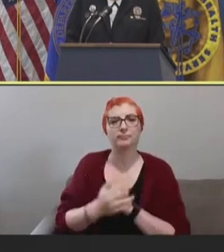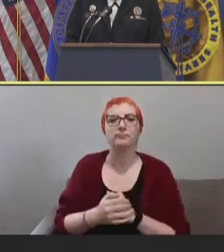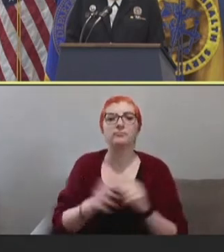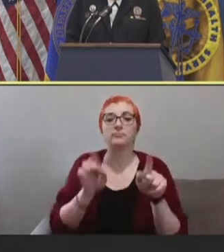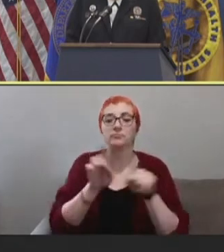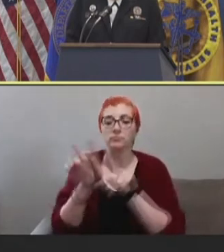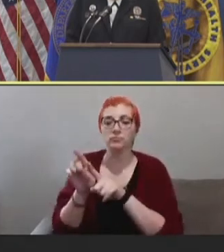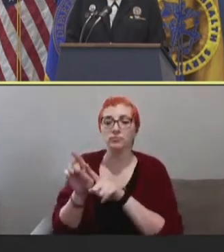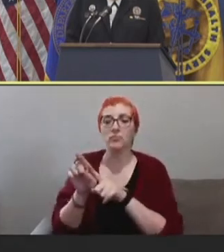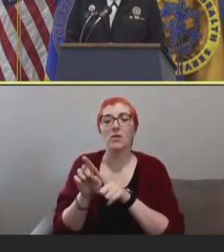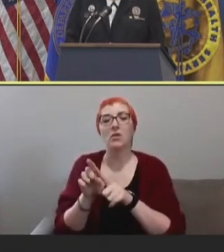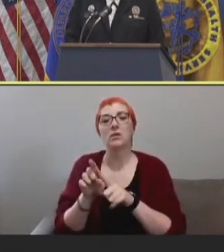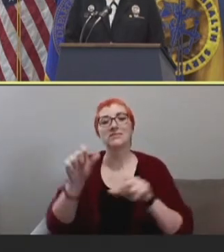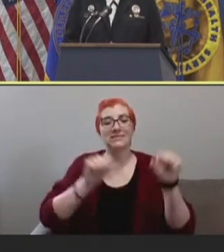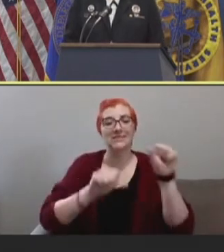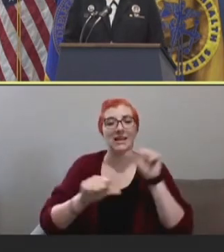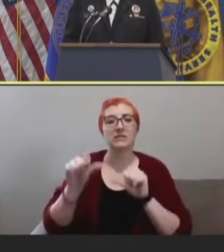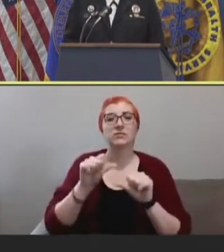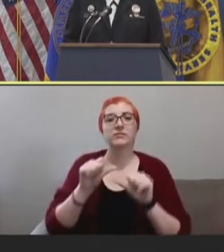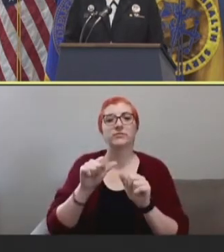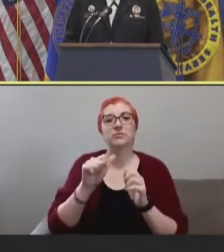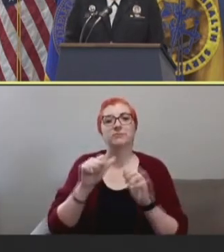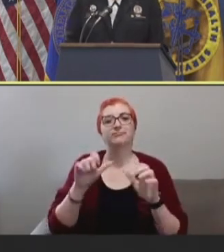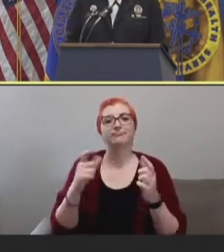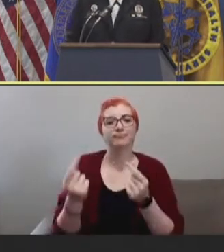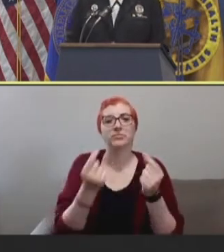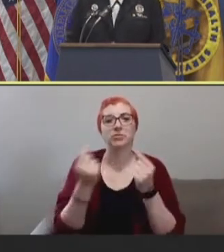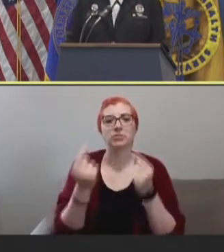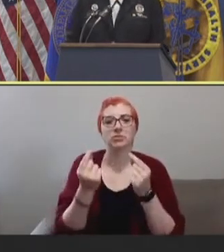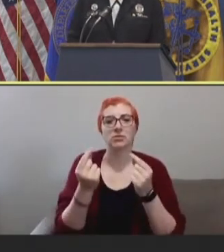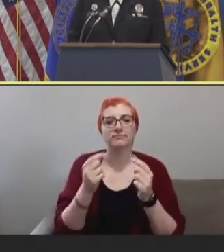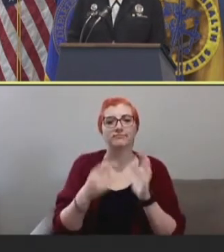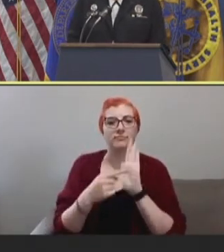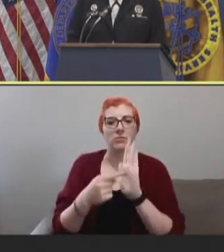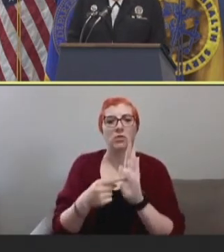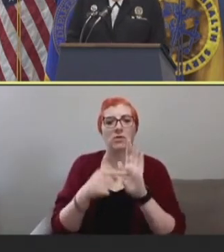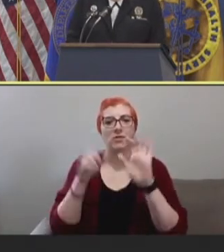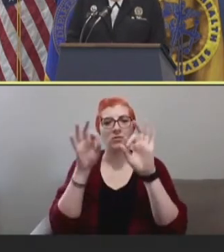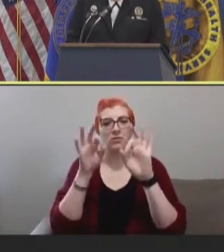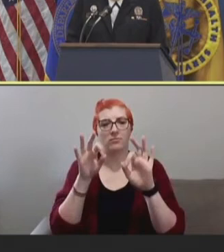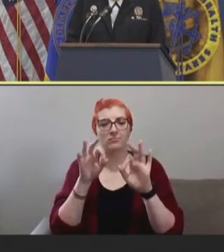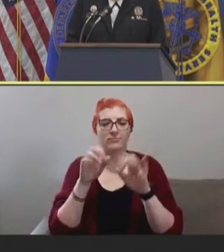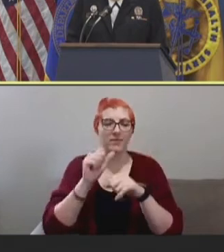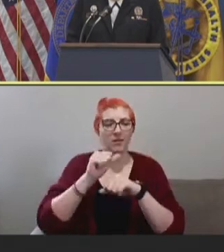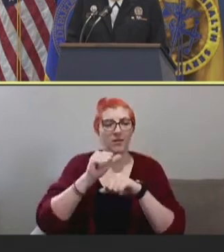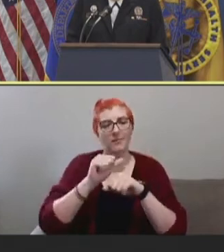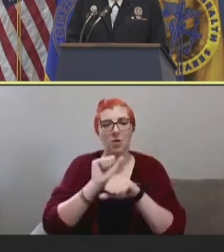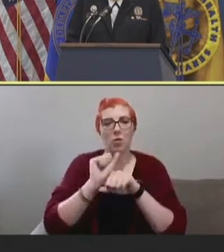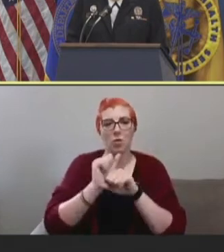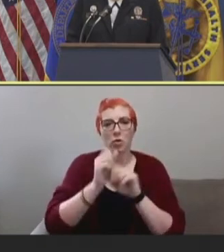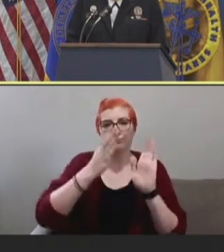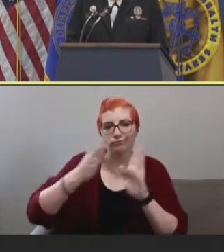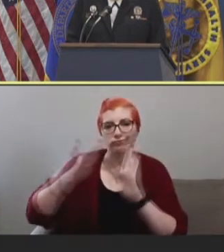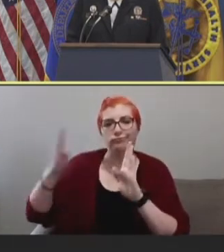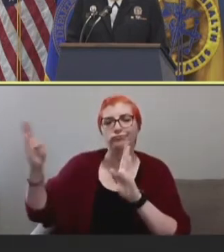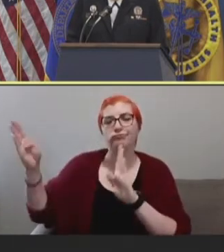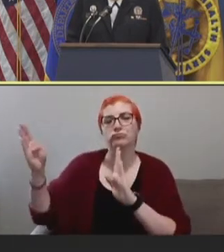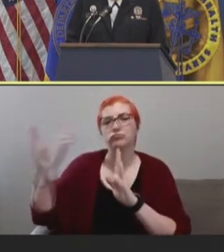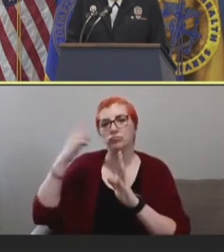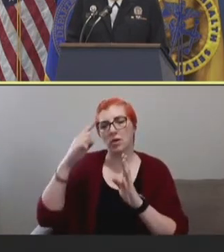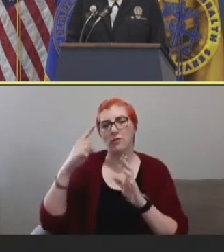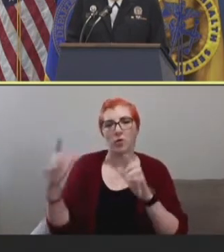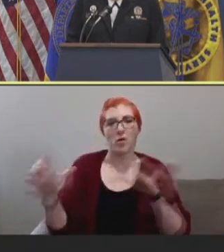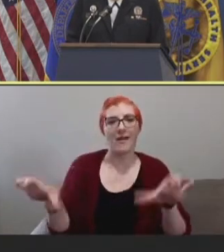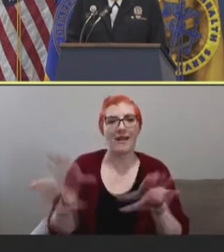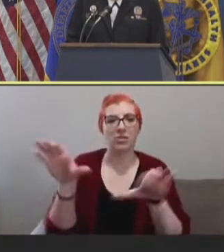agenda outlining a framework of research direction. And the final report from NVAC should provide a concise summary of